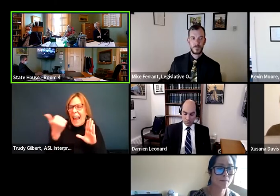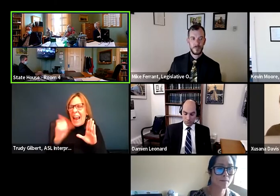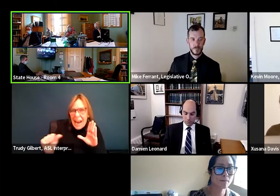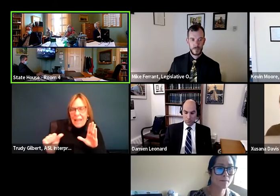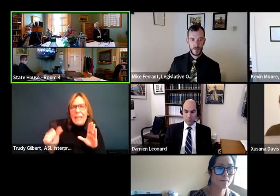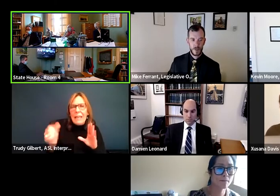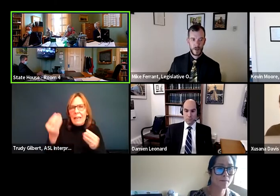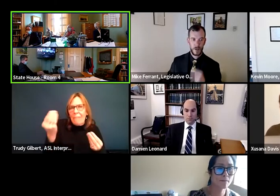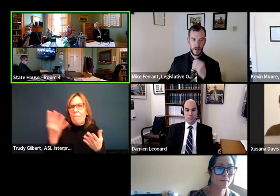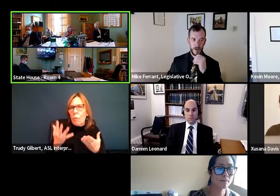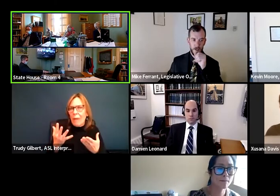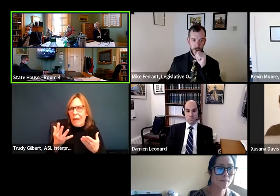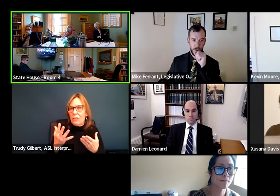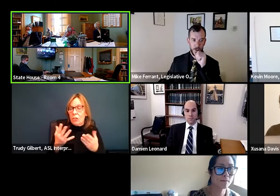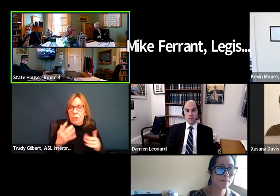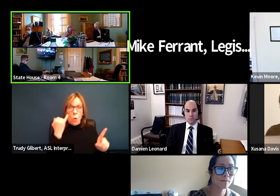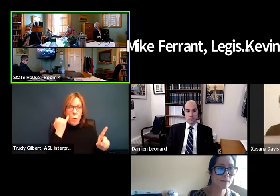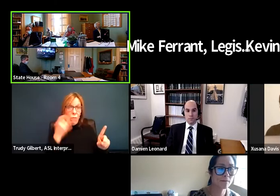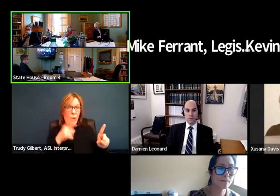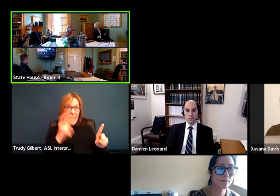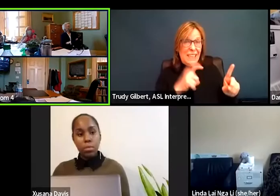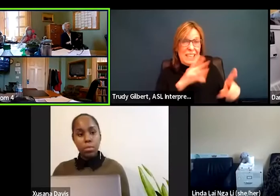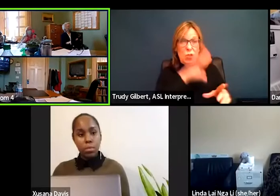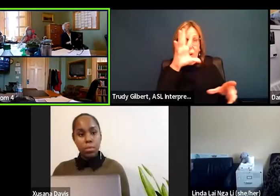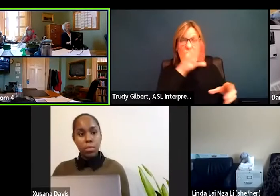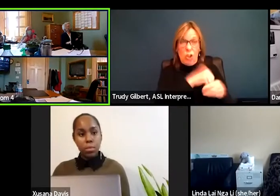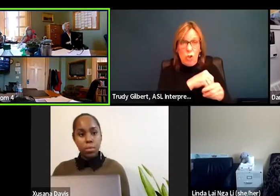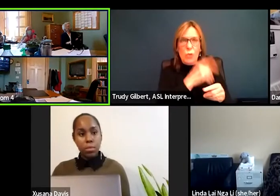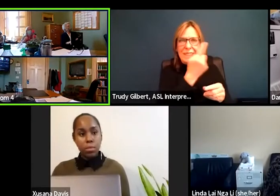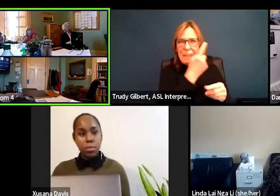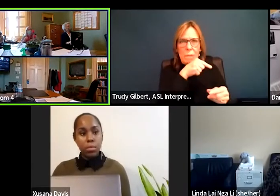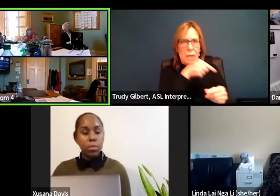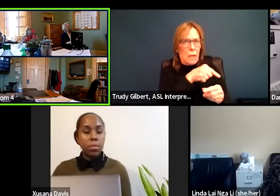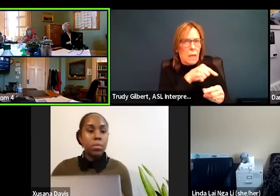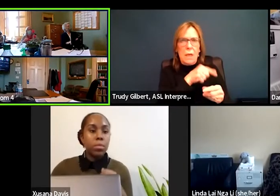if we need to try to put something in the budget, um,